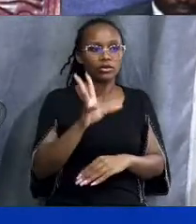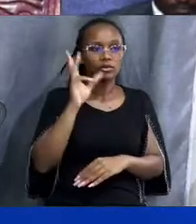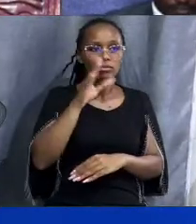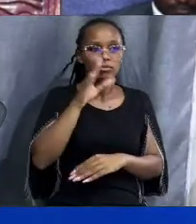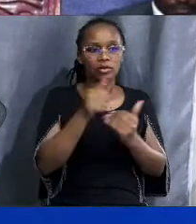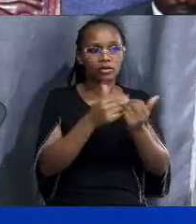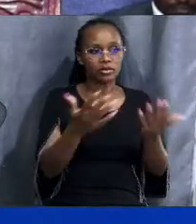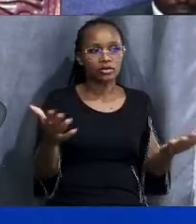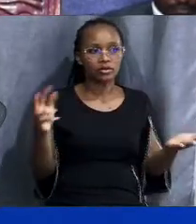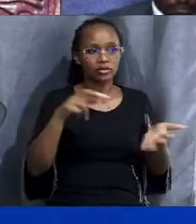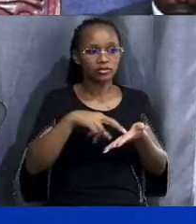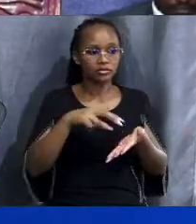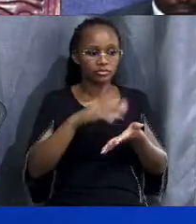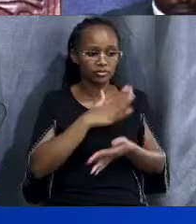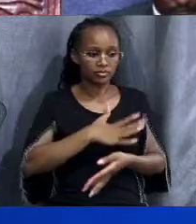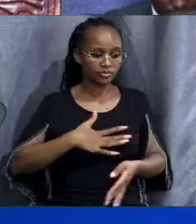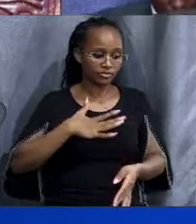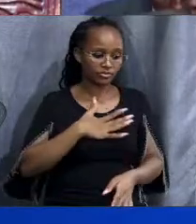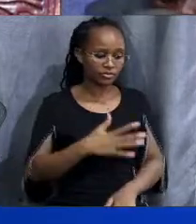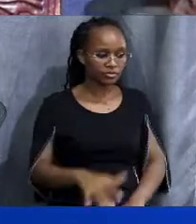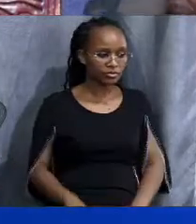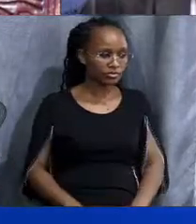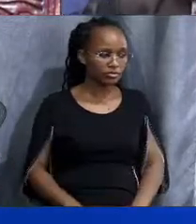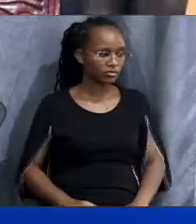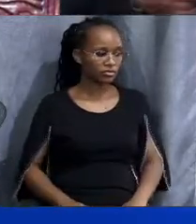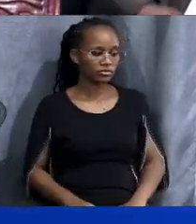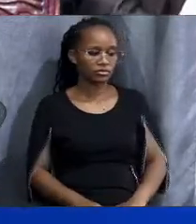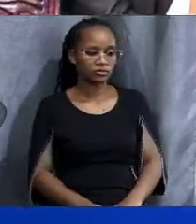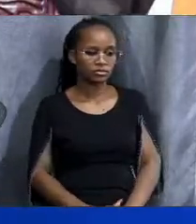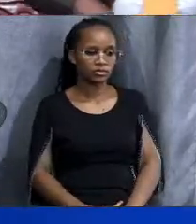going to be with you. Tusimame tafadhali.